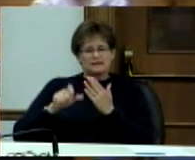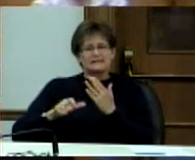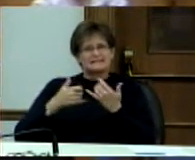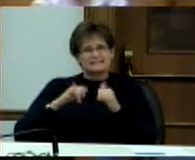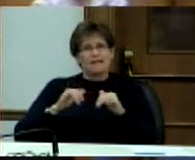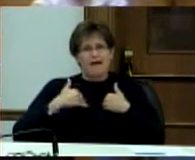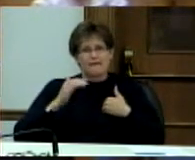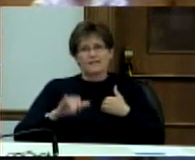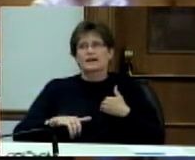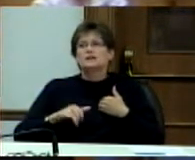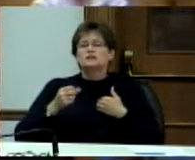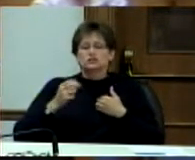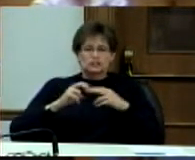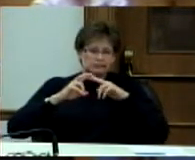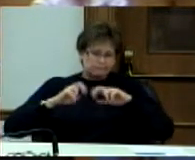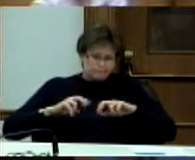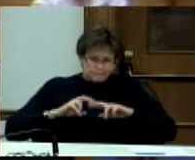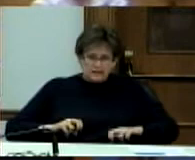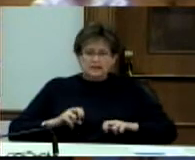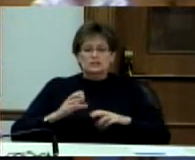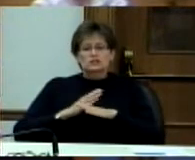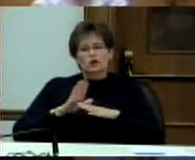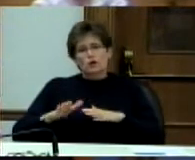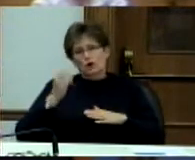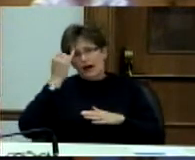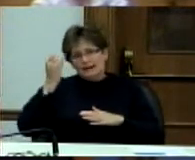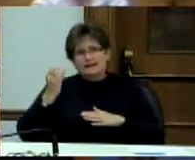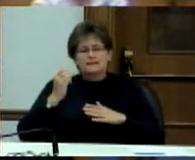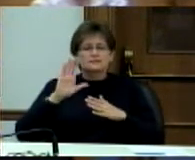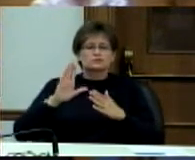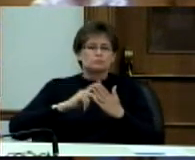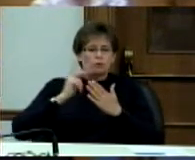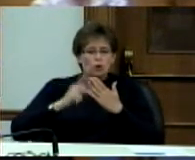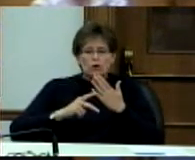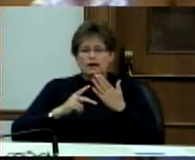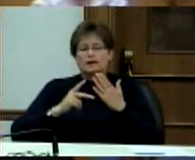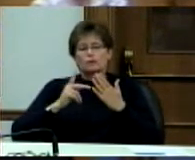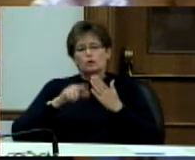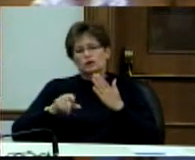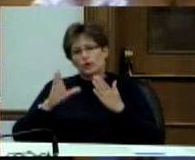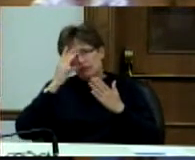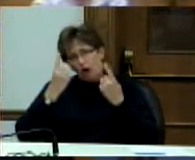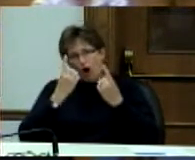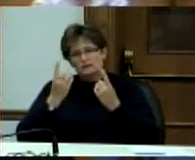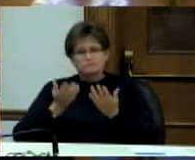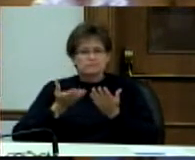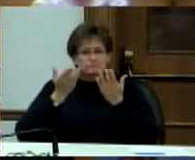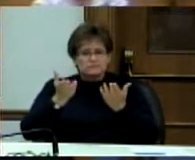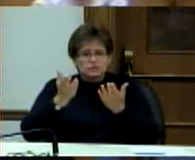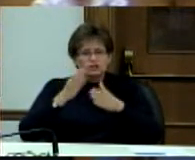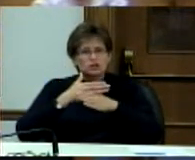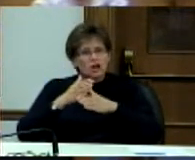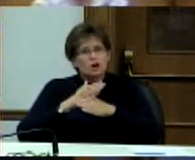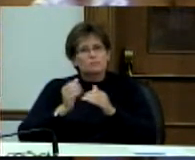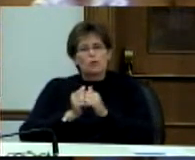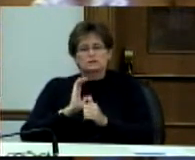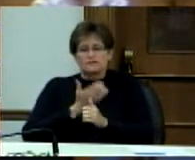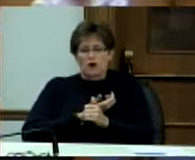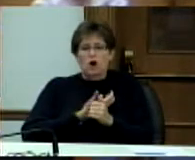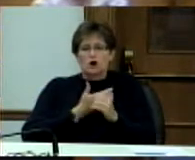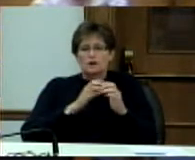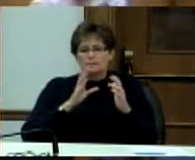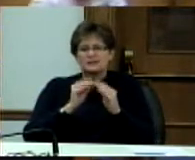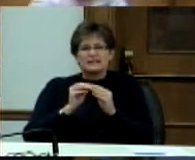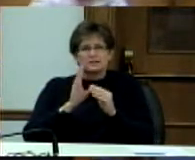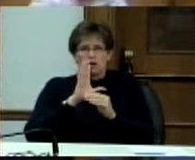and really looked and shared with the program ideas and where it might be headed in the future. And that was pretty much most of